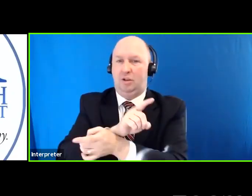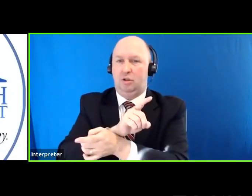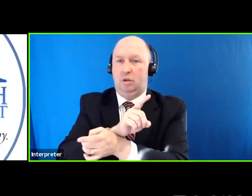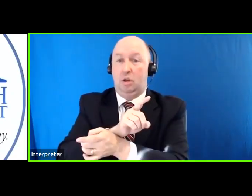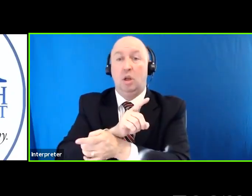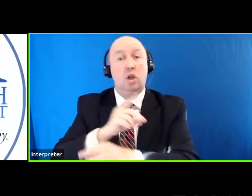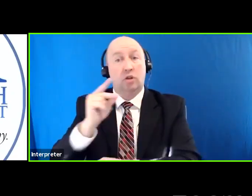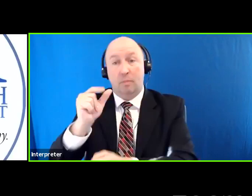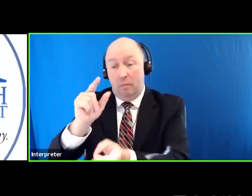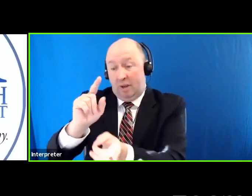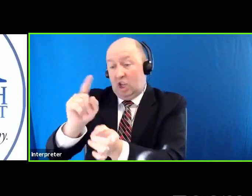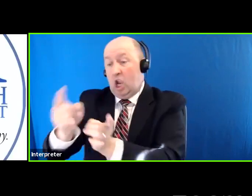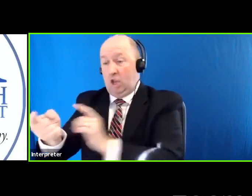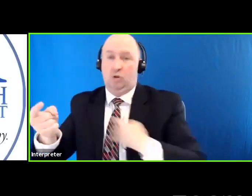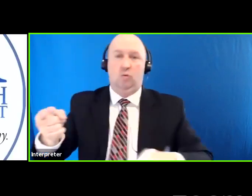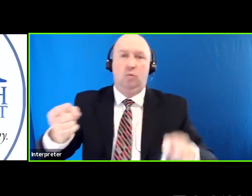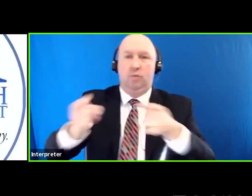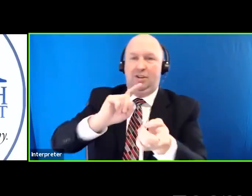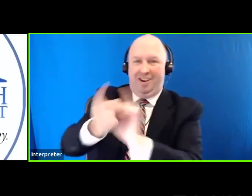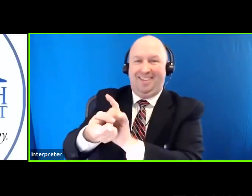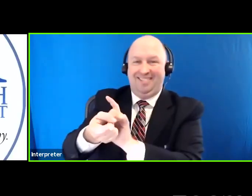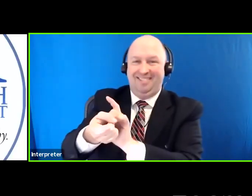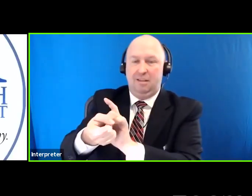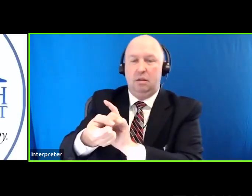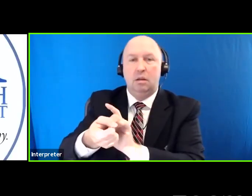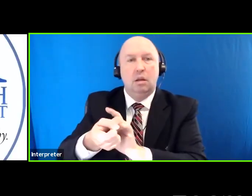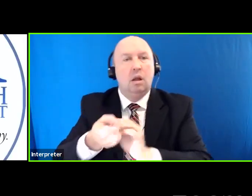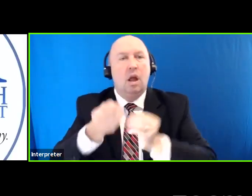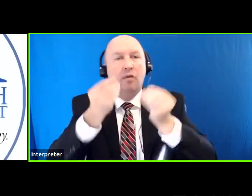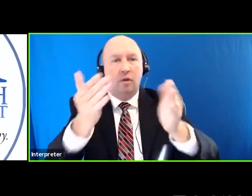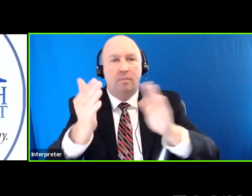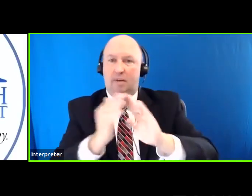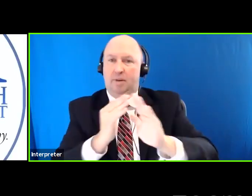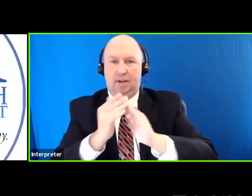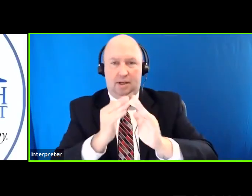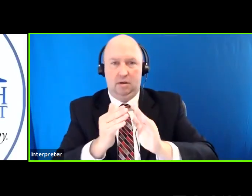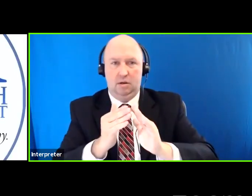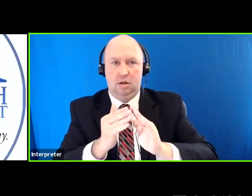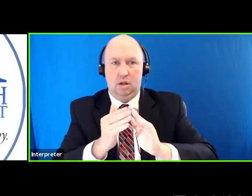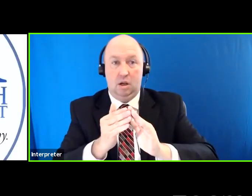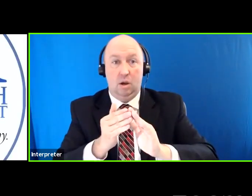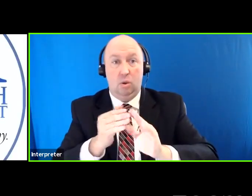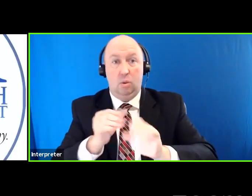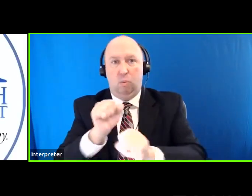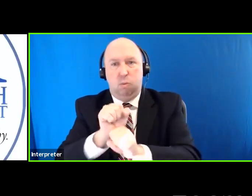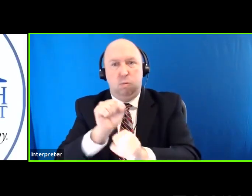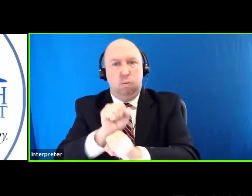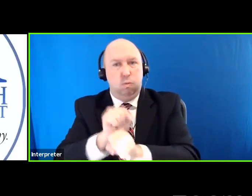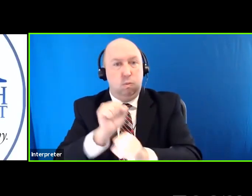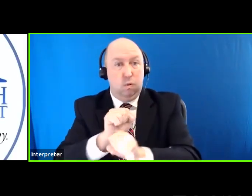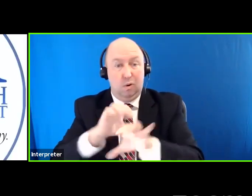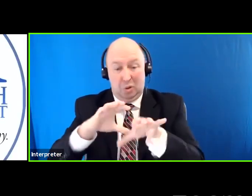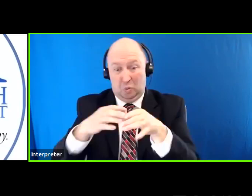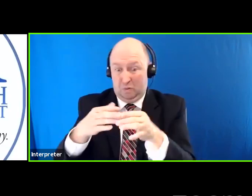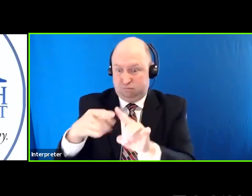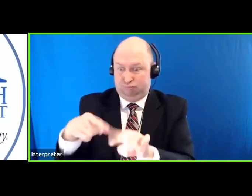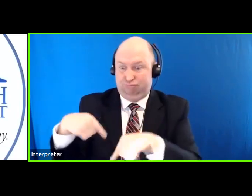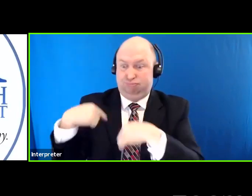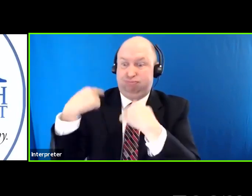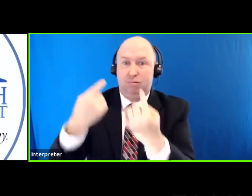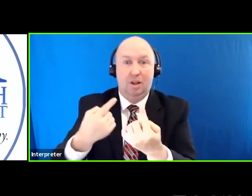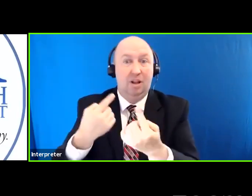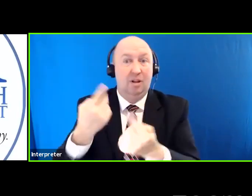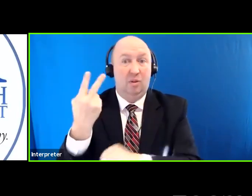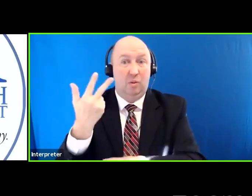quickly. I want to let the community know the work that the team has done over the last, really, let's say 3 or